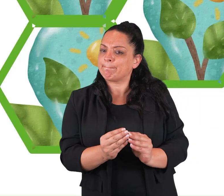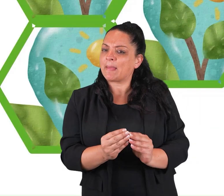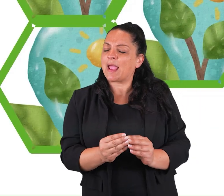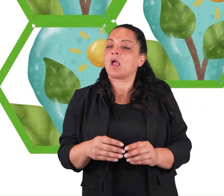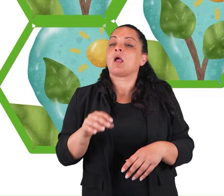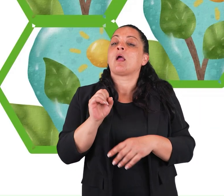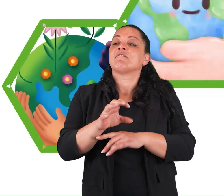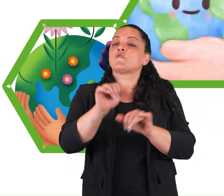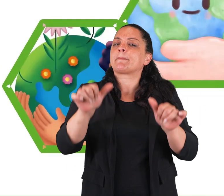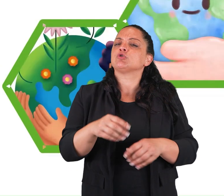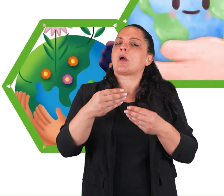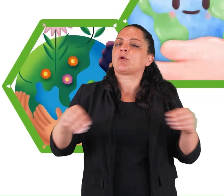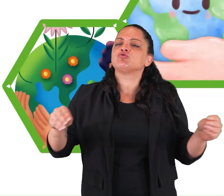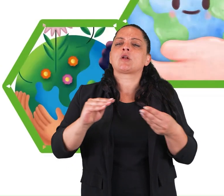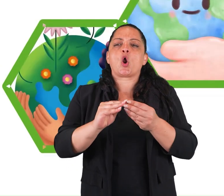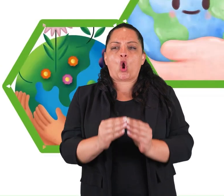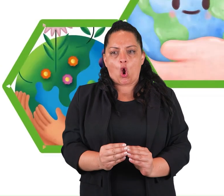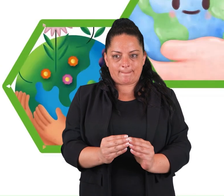education.